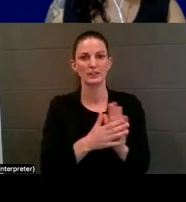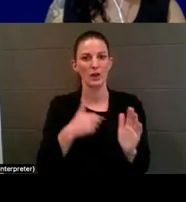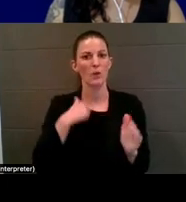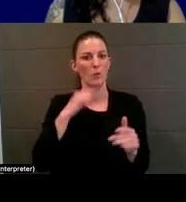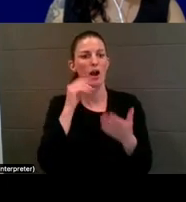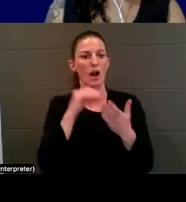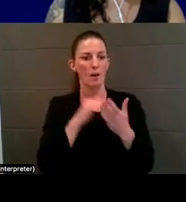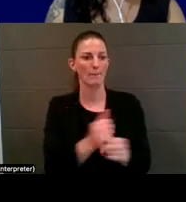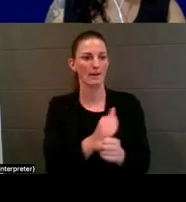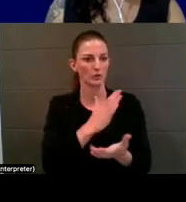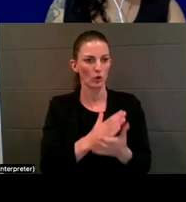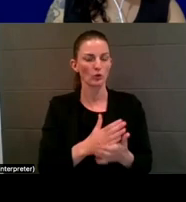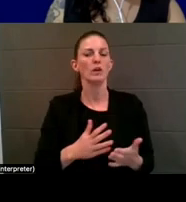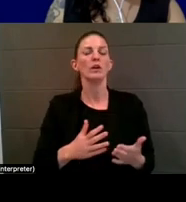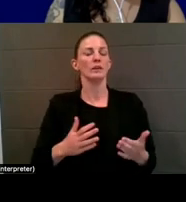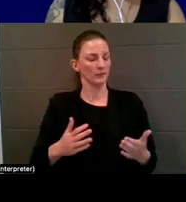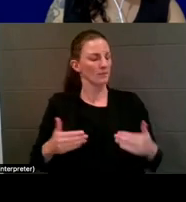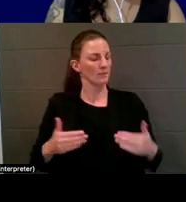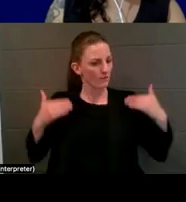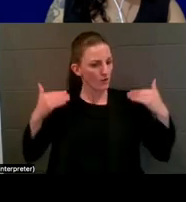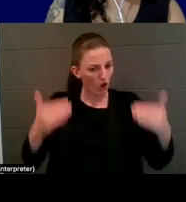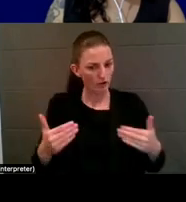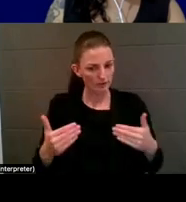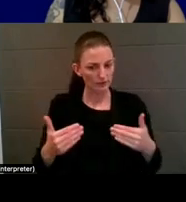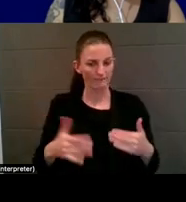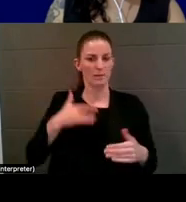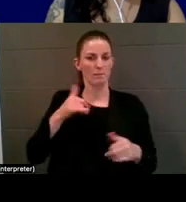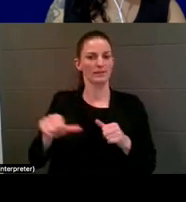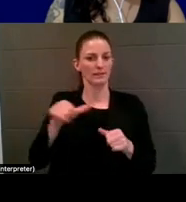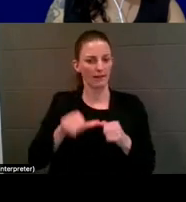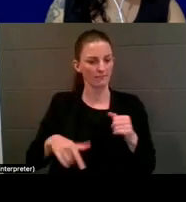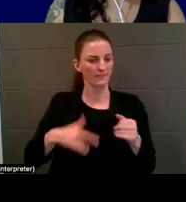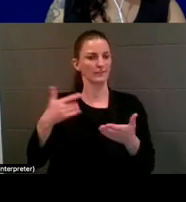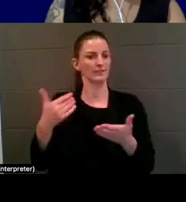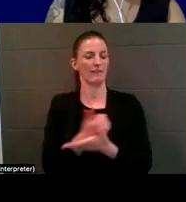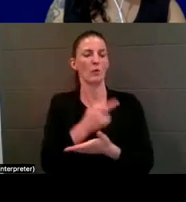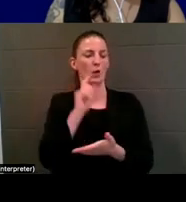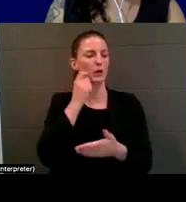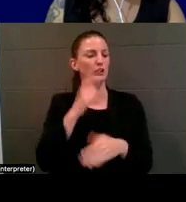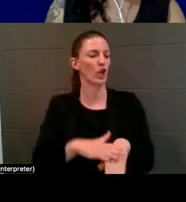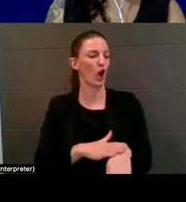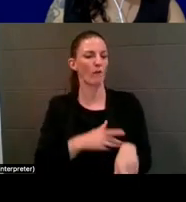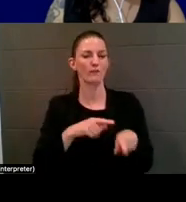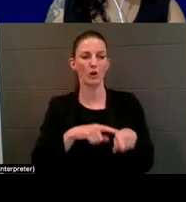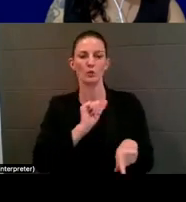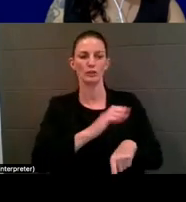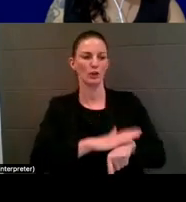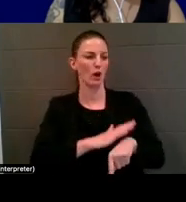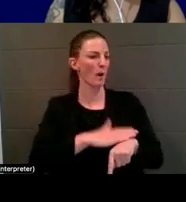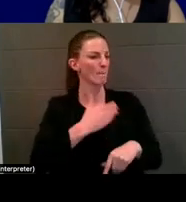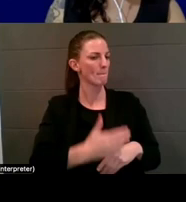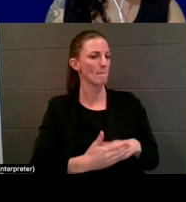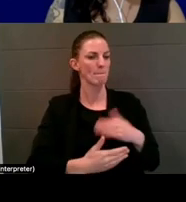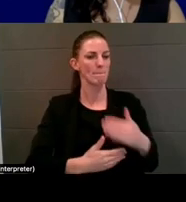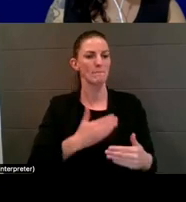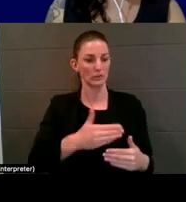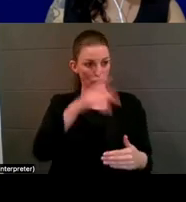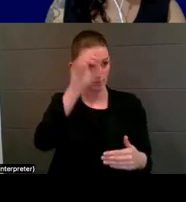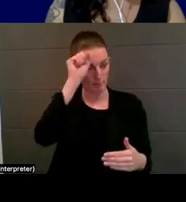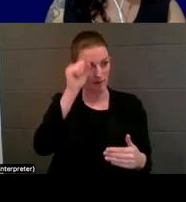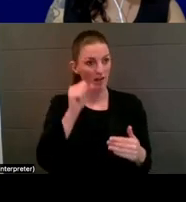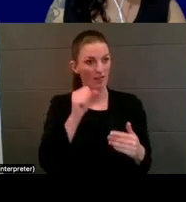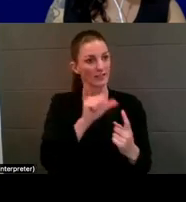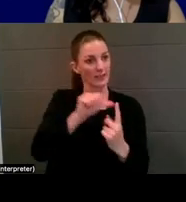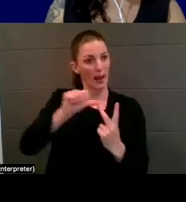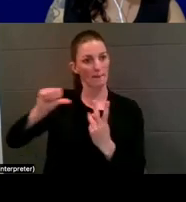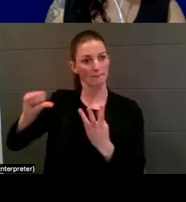and to feel better about it. And the way we're going to do that is we're going to build you back up slowly at your pace. And we're going to do you remember the steps to eating? Do you